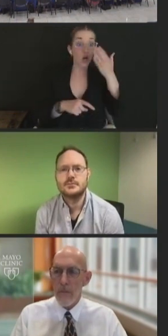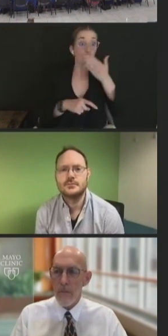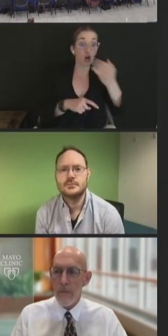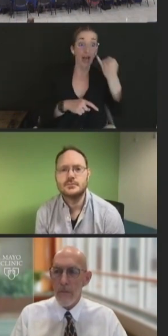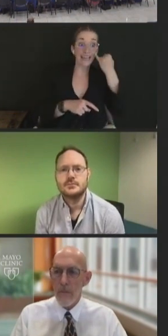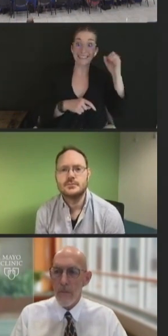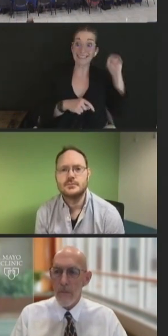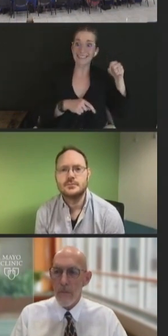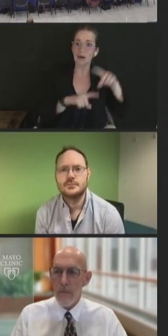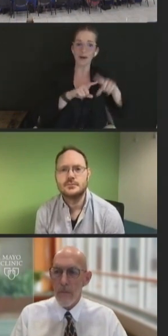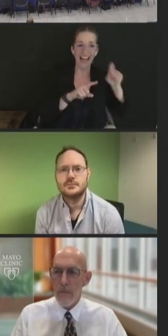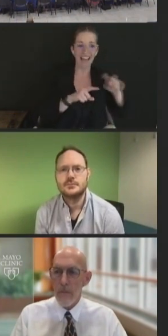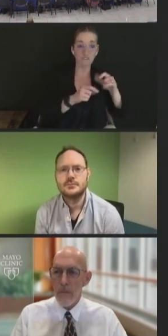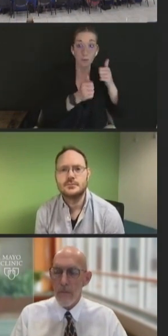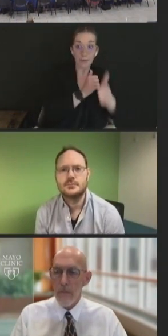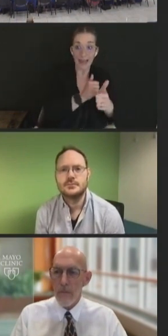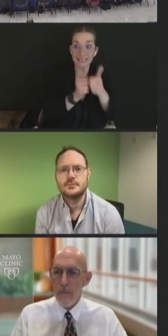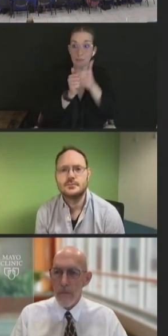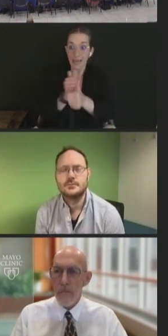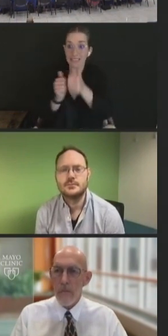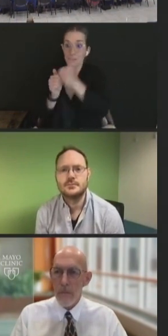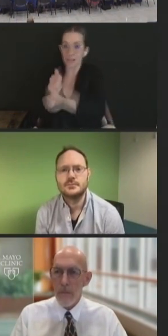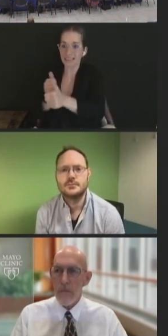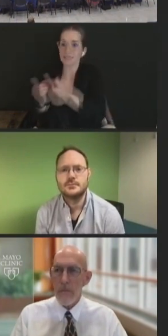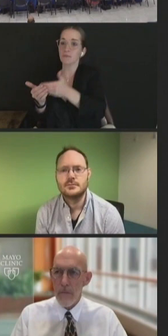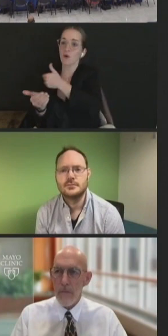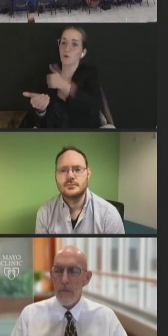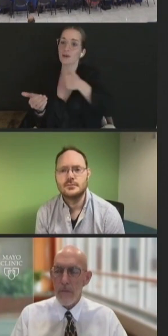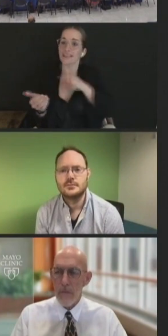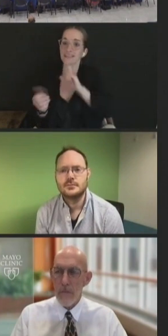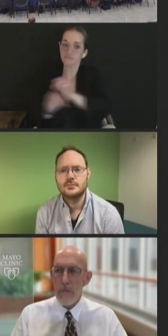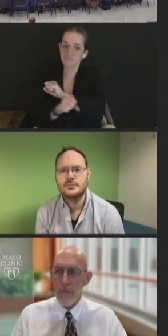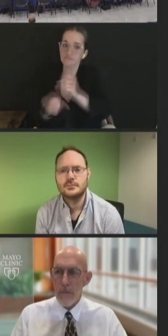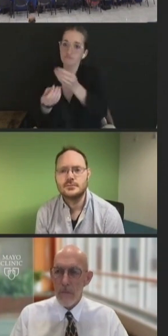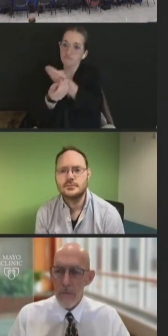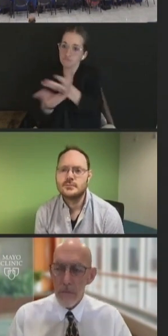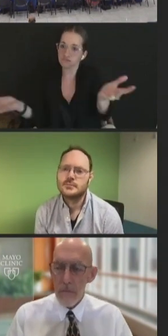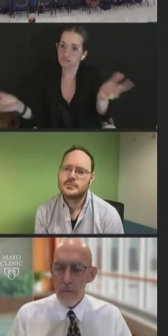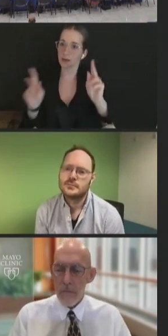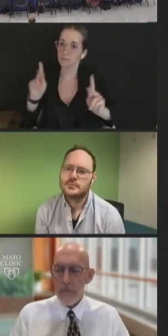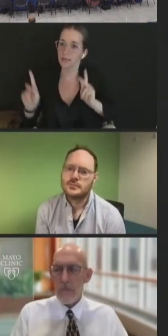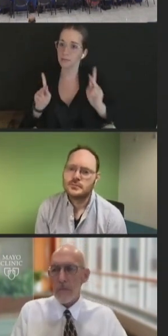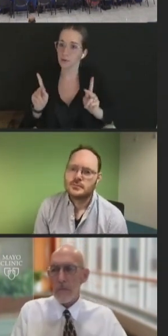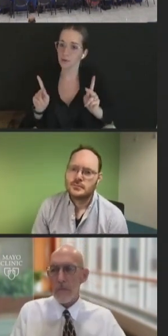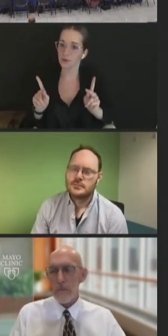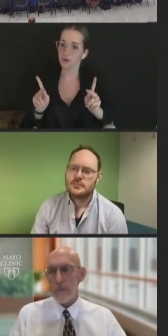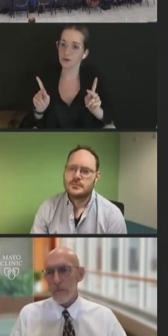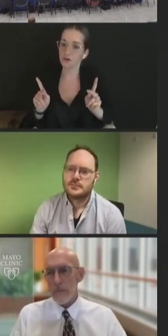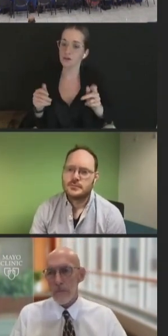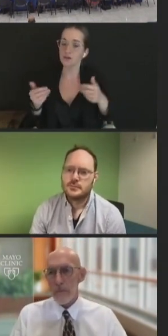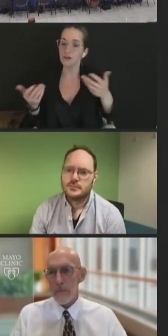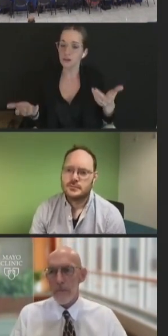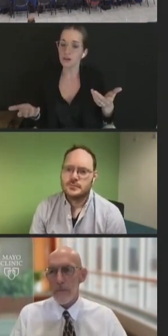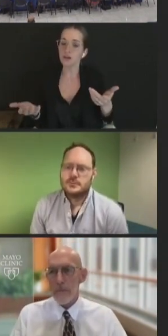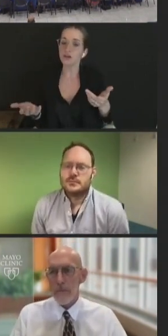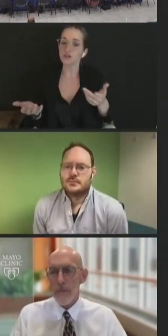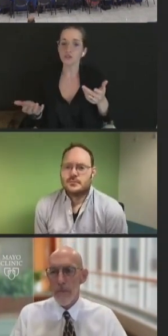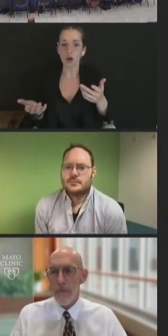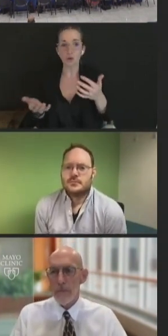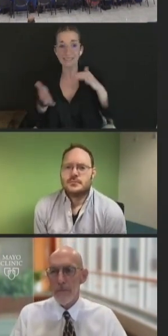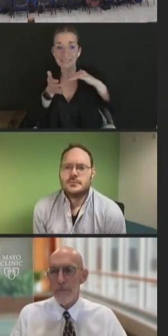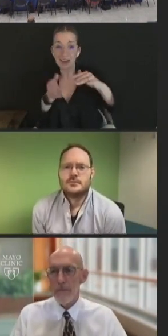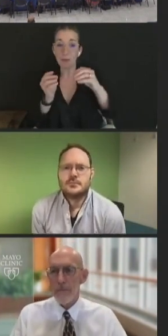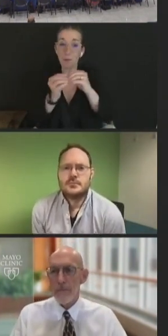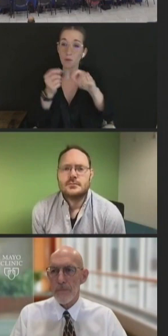vaccine to patients that need them. So when it comes to really studying more specific and more